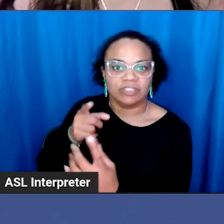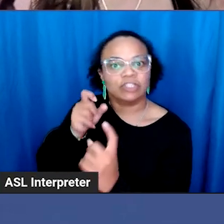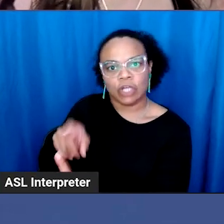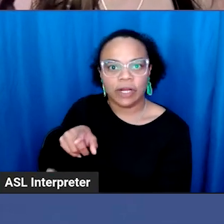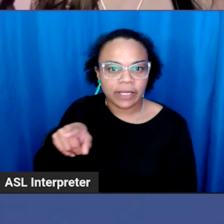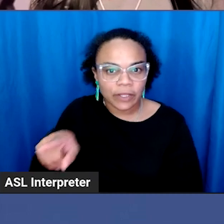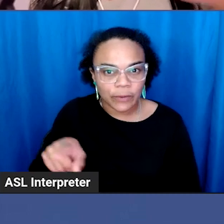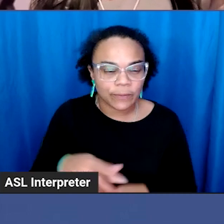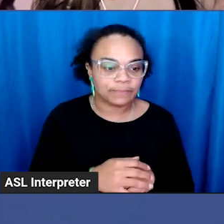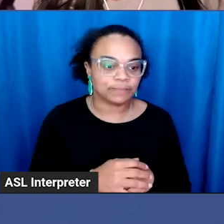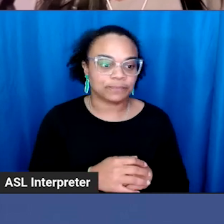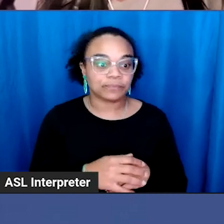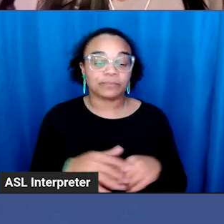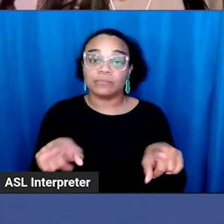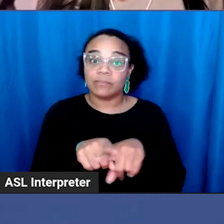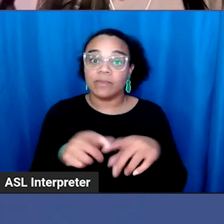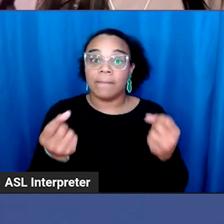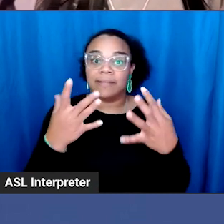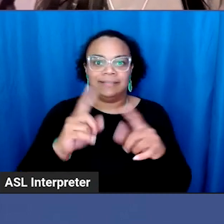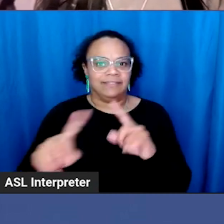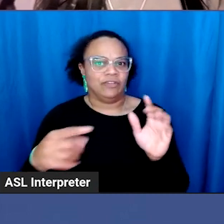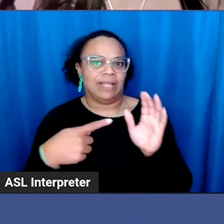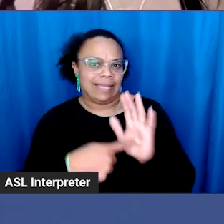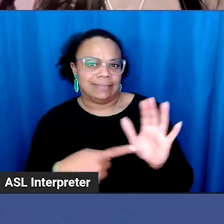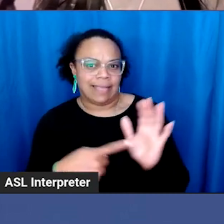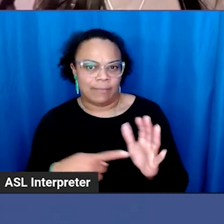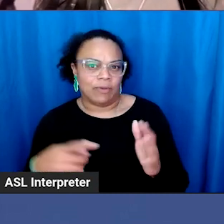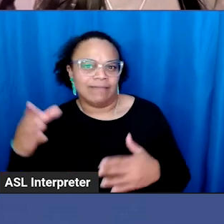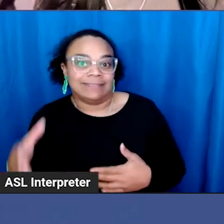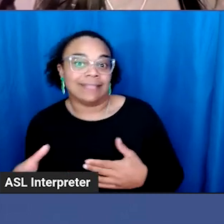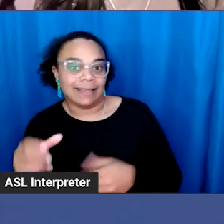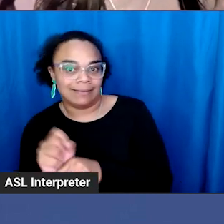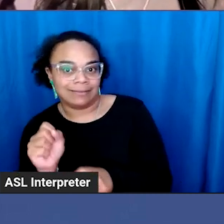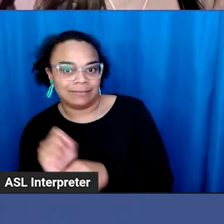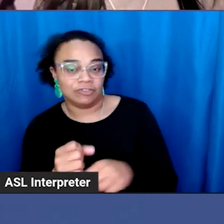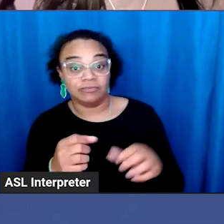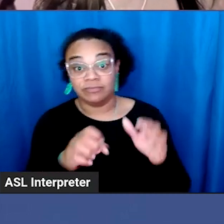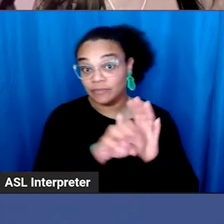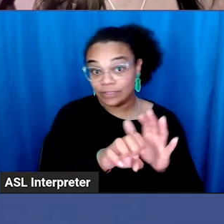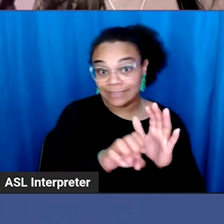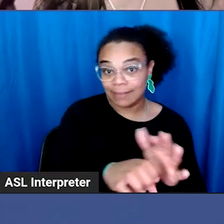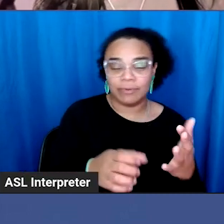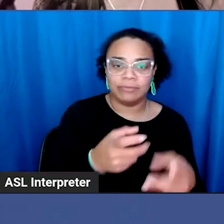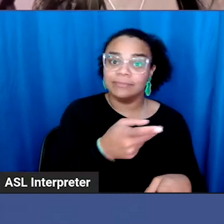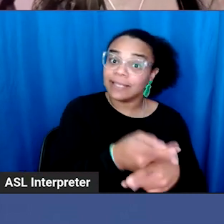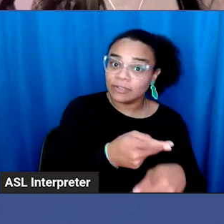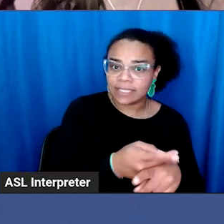many different examples of side hustles. For instance, there's caretaking,